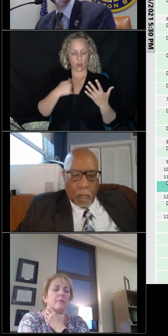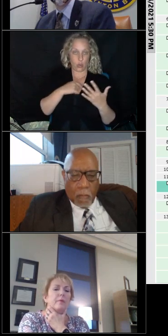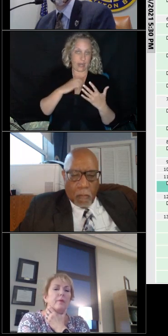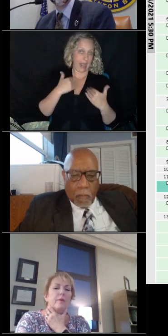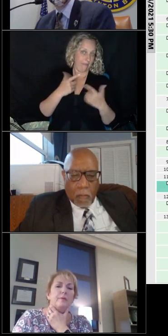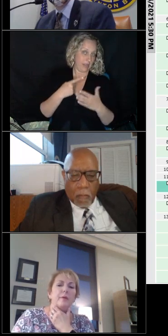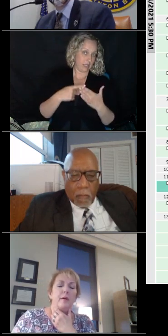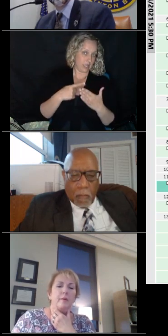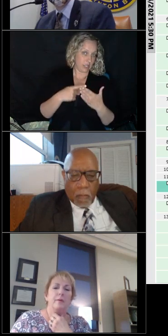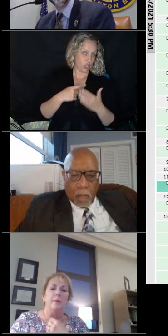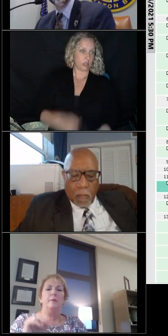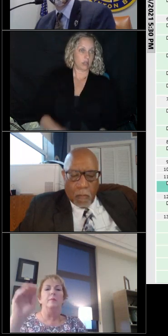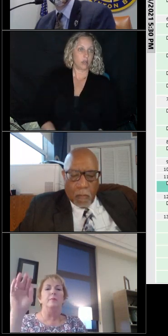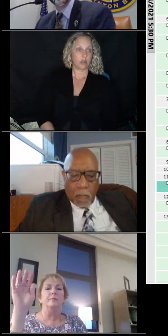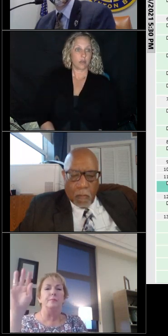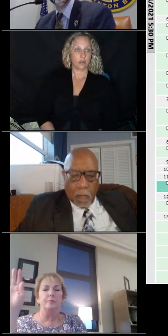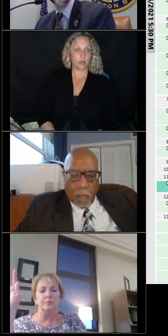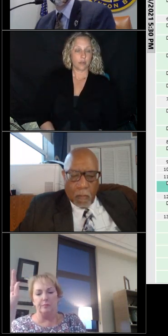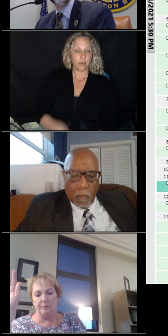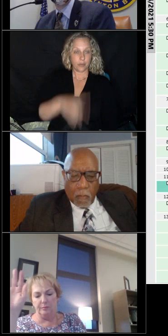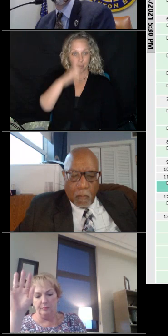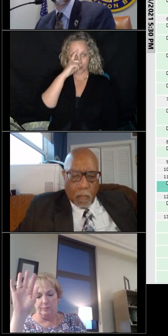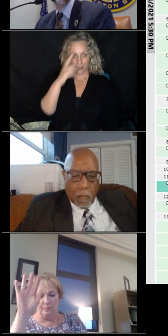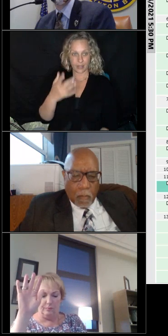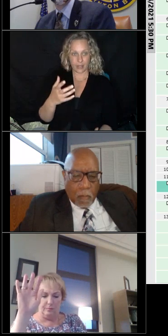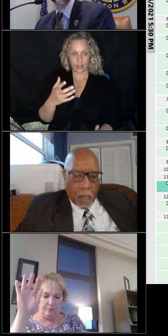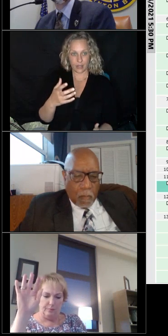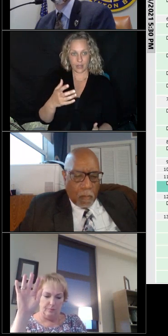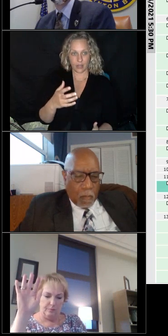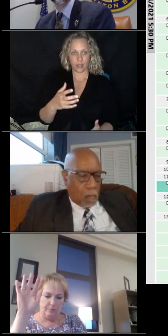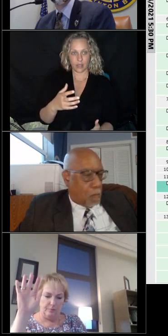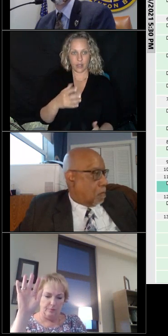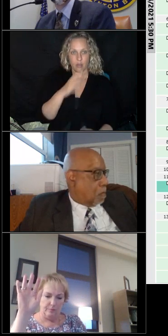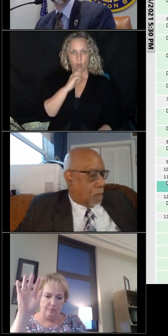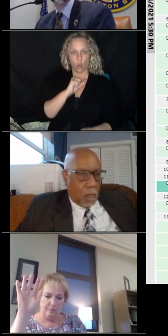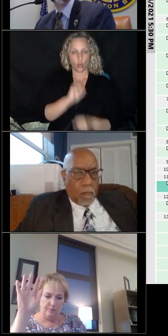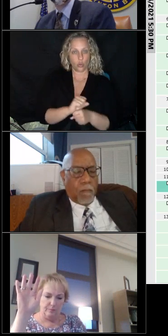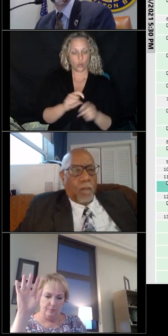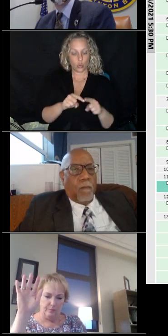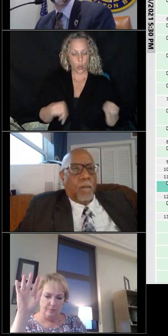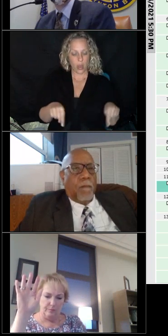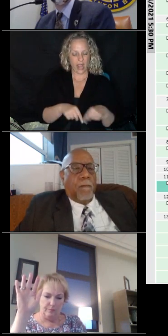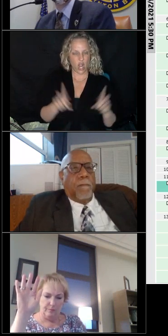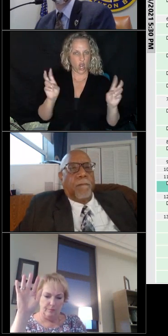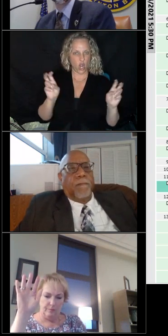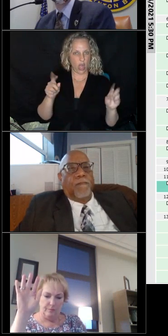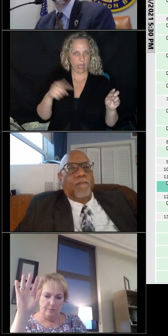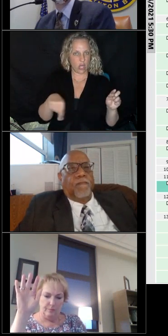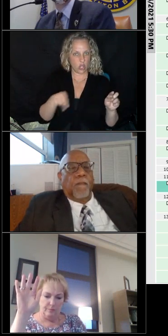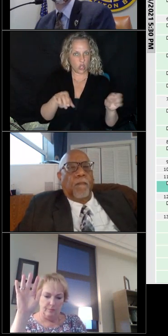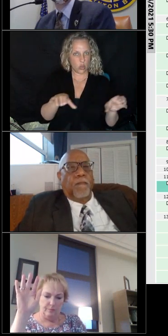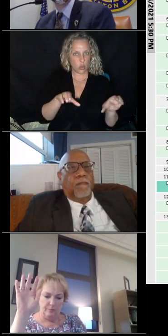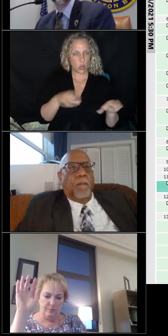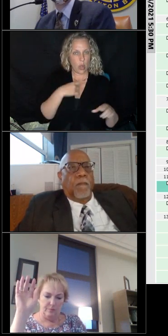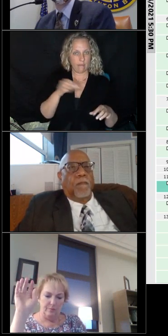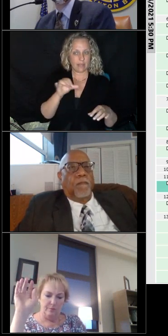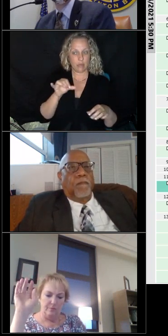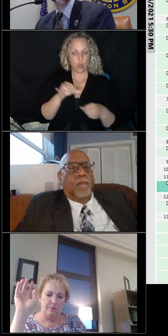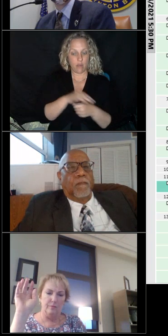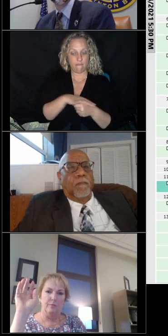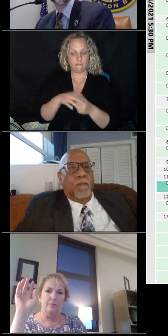that discussion, because you look at what Old School Square is doing, that we have similar facilities that